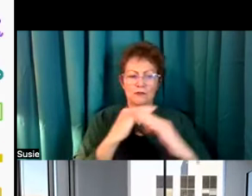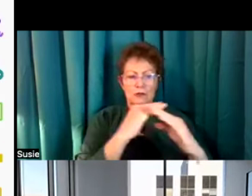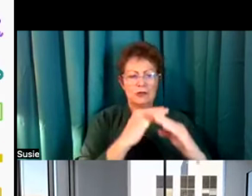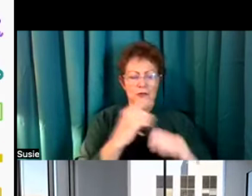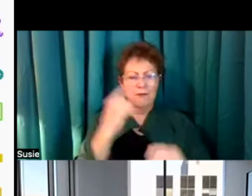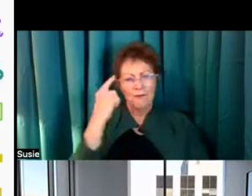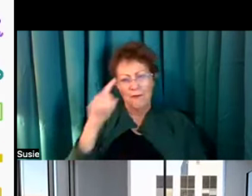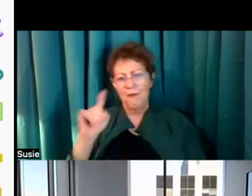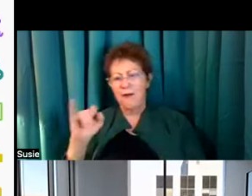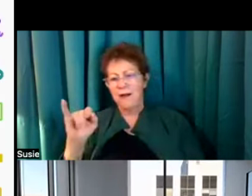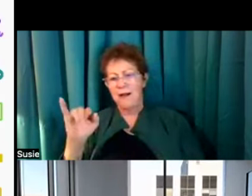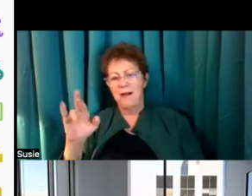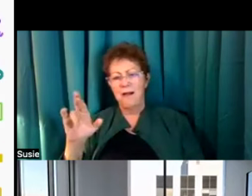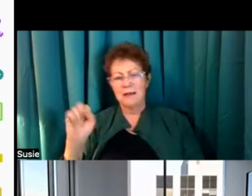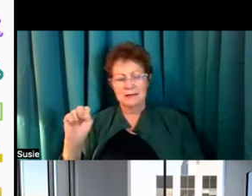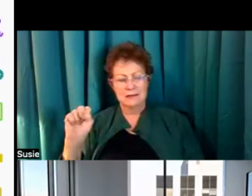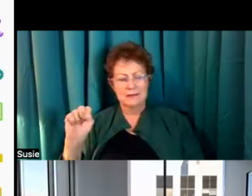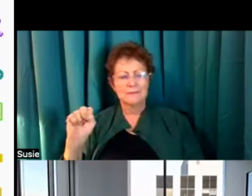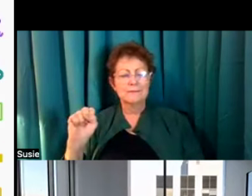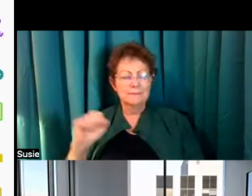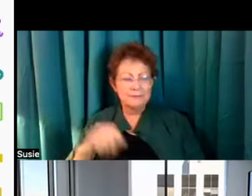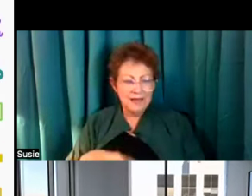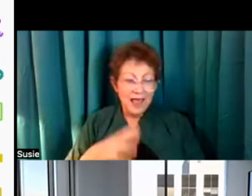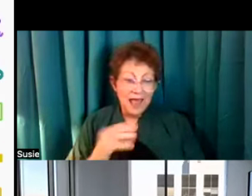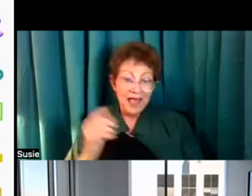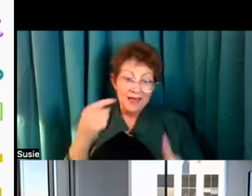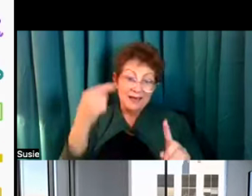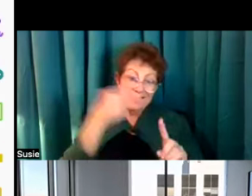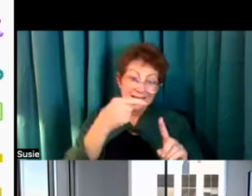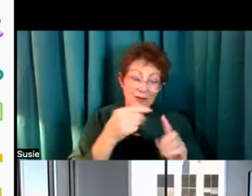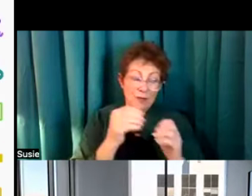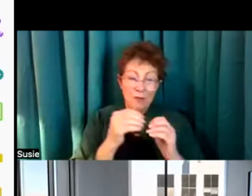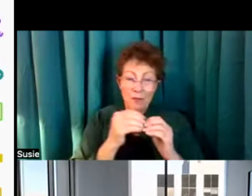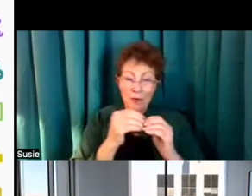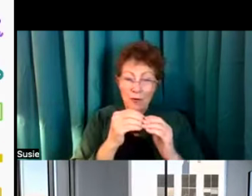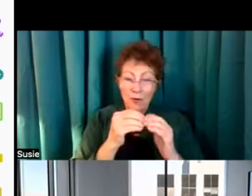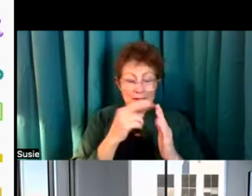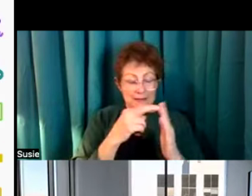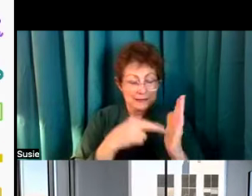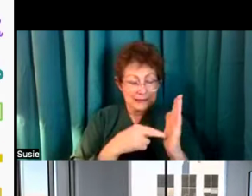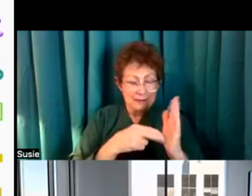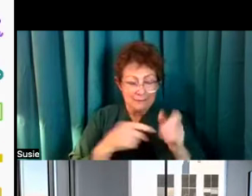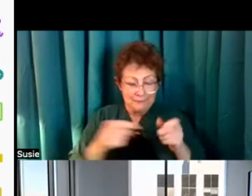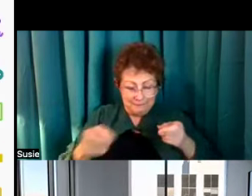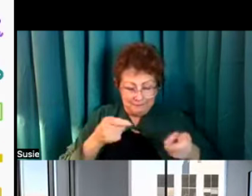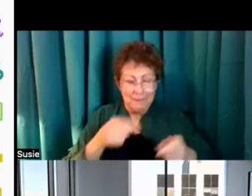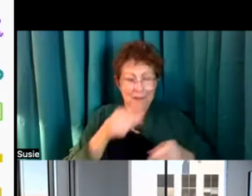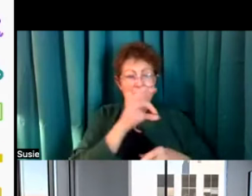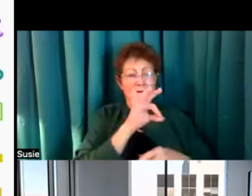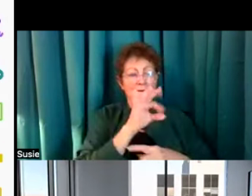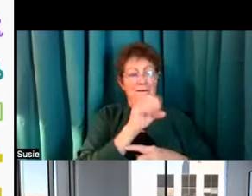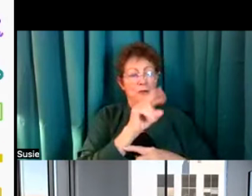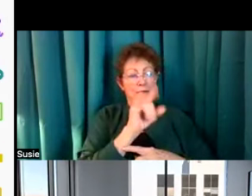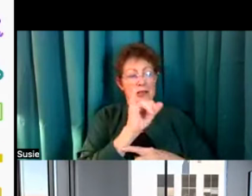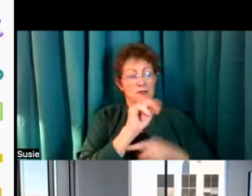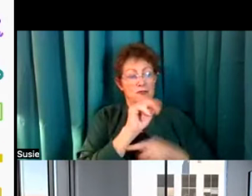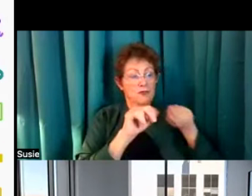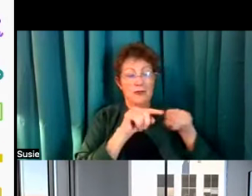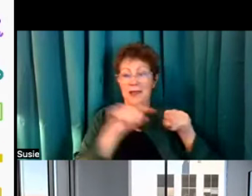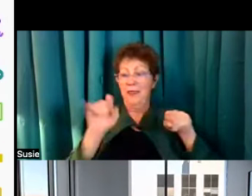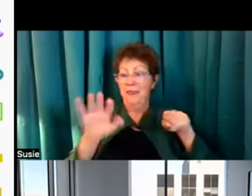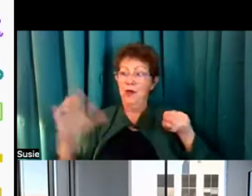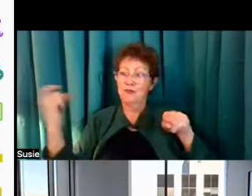IRS, and specifically much more stricter self-dealing rules between foundations and their donors